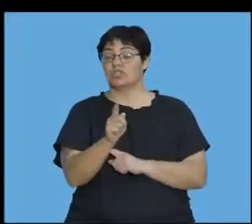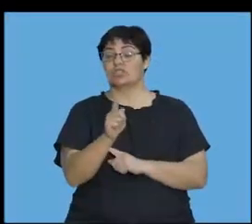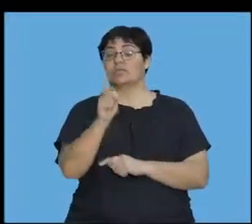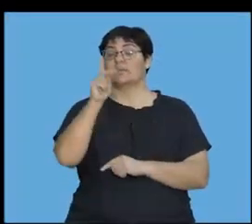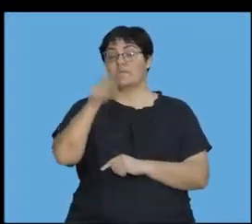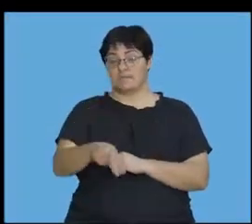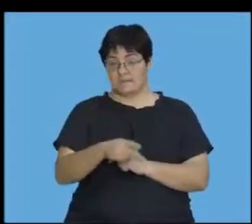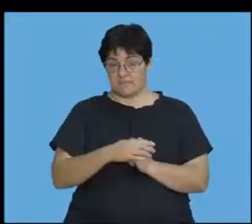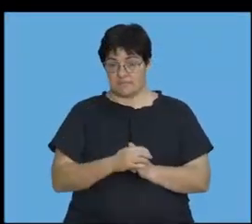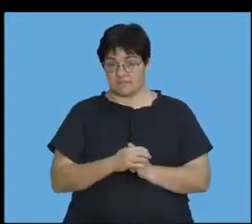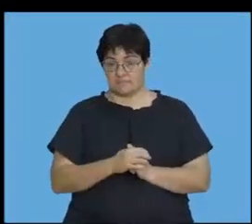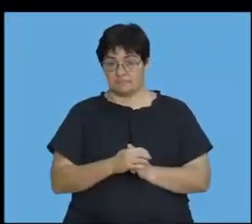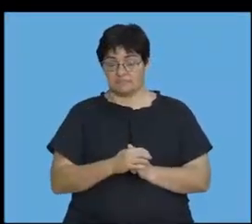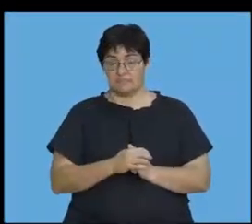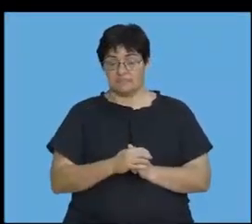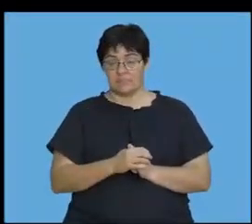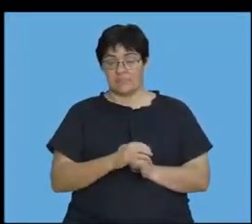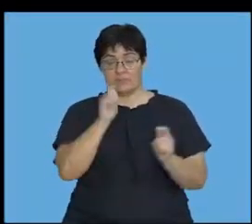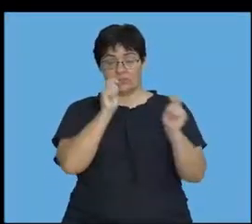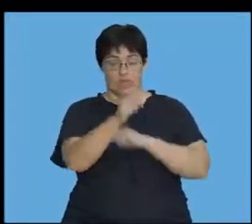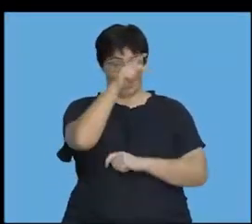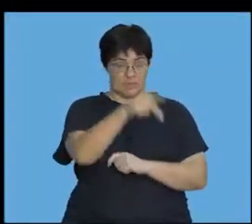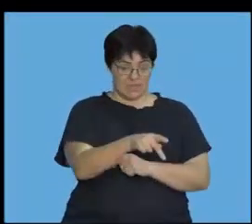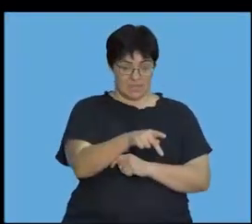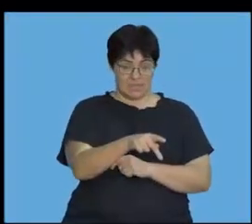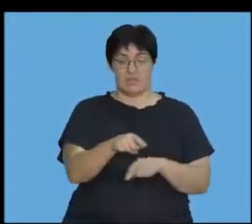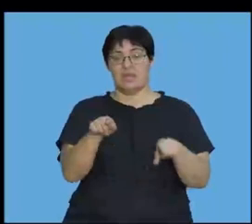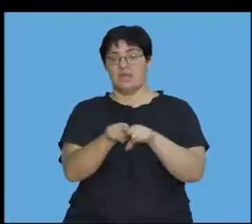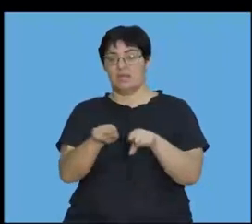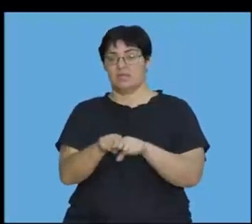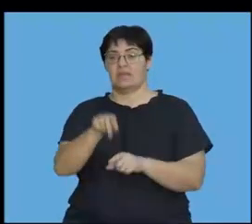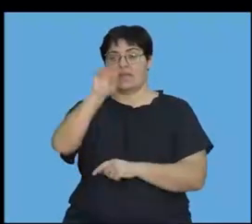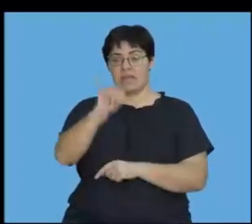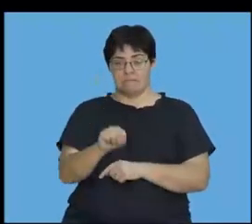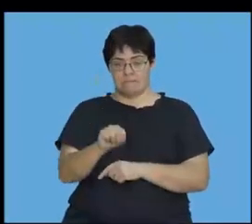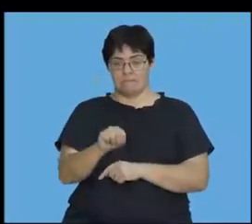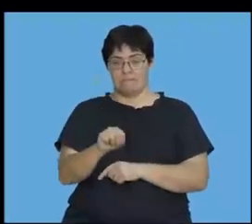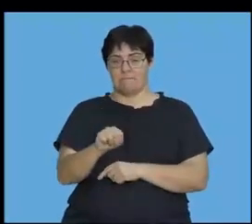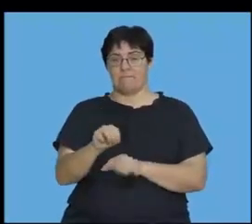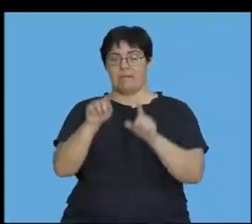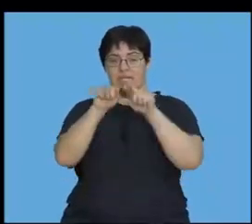change in momentum. Change in momentum is m